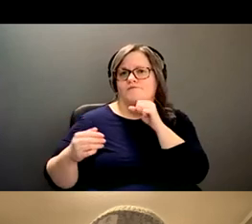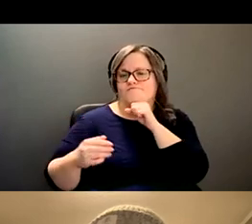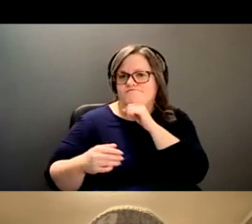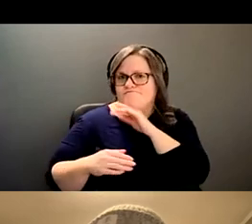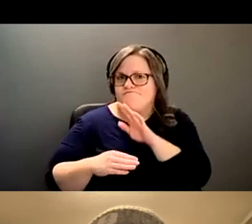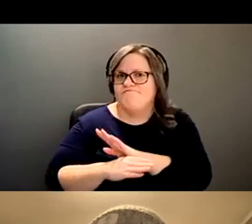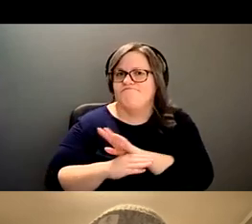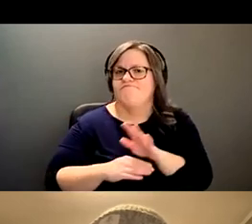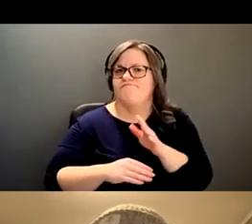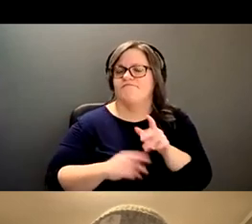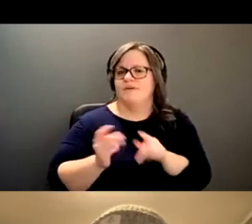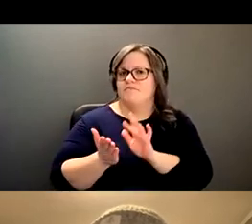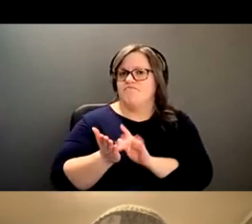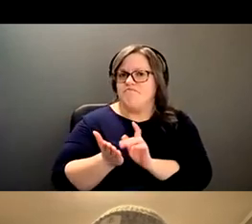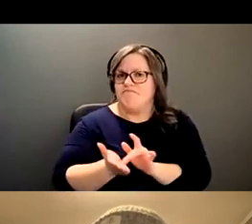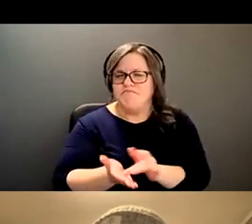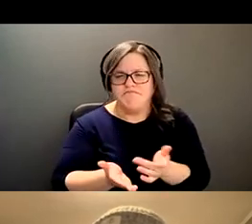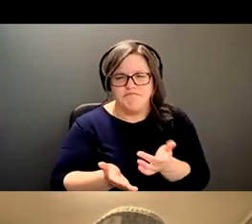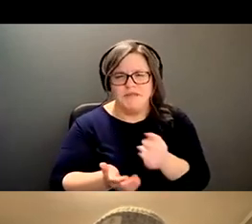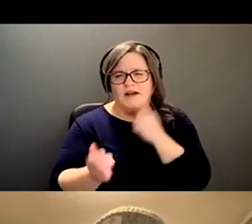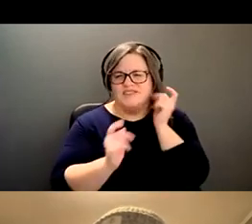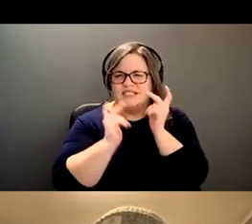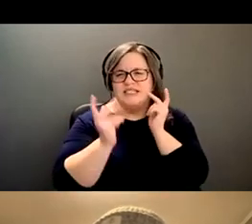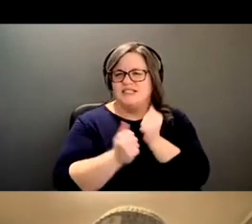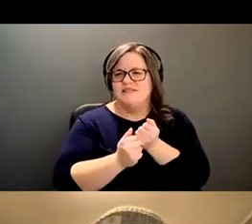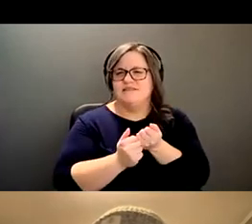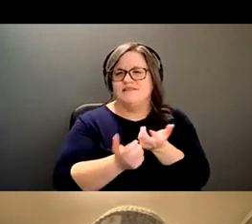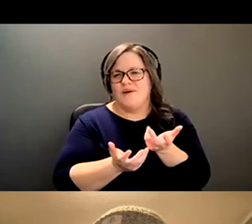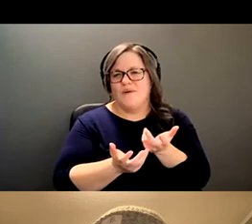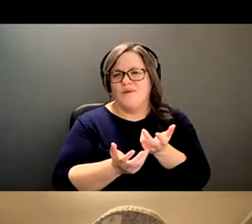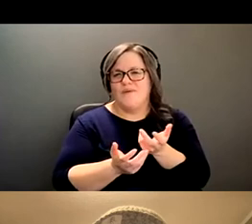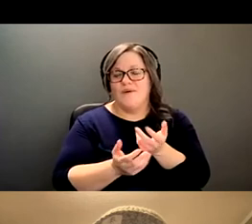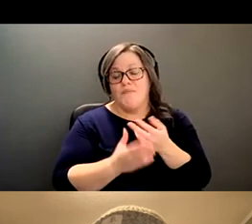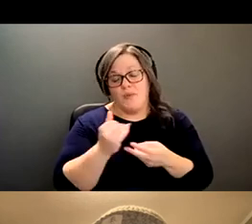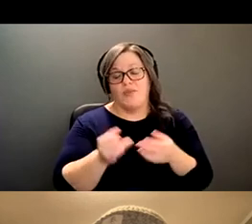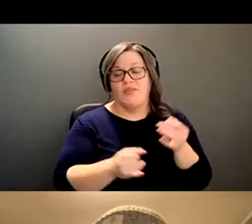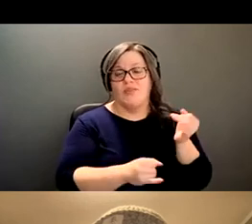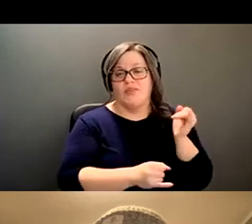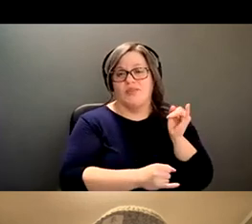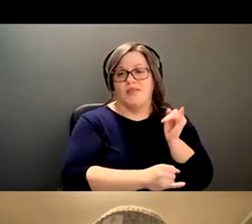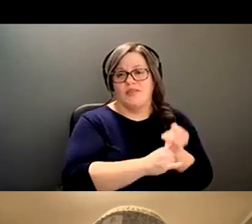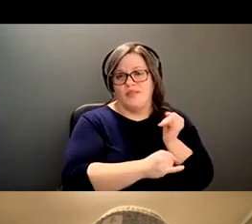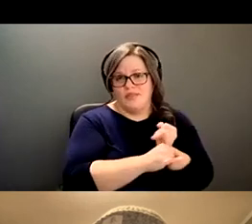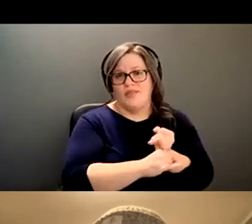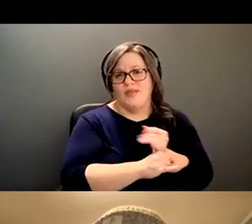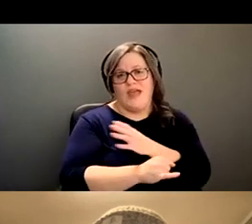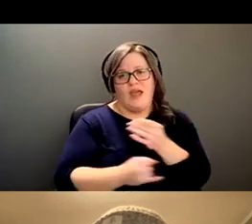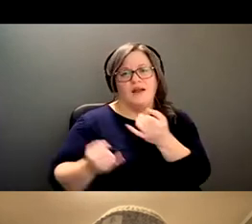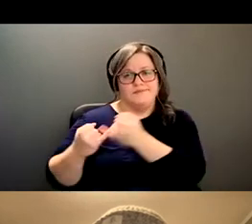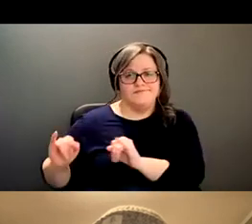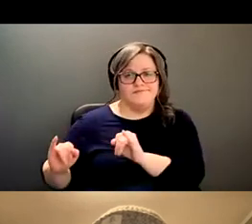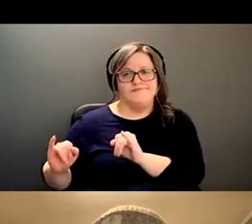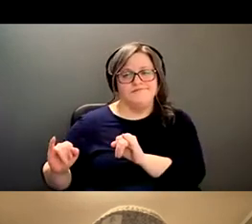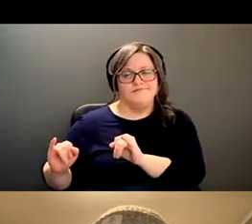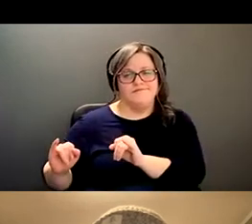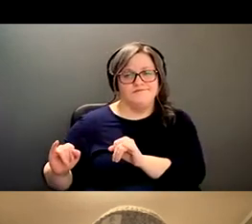seen, but yeah, both in institutional and the DIY like